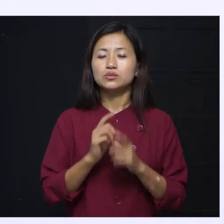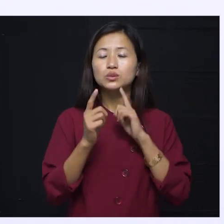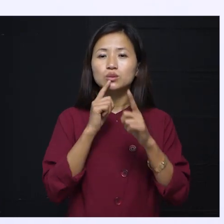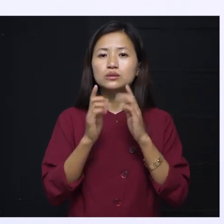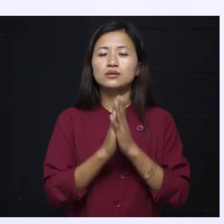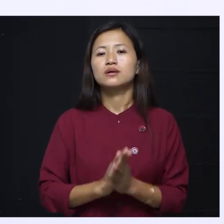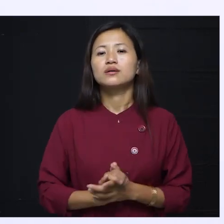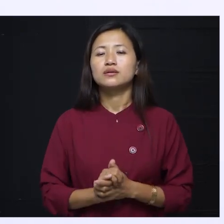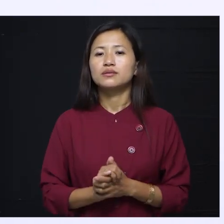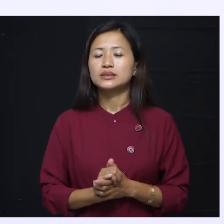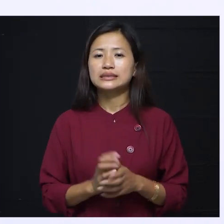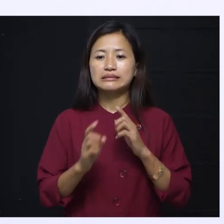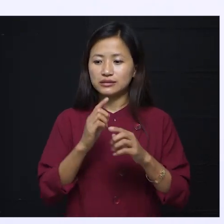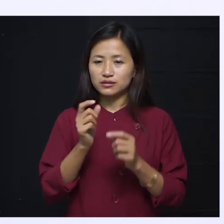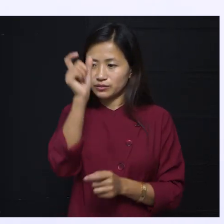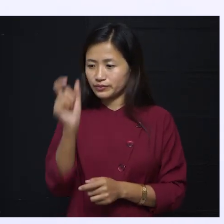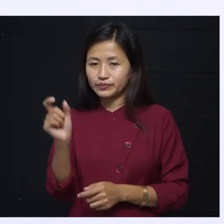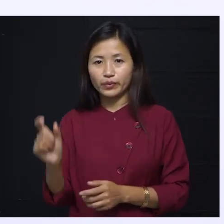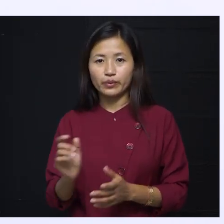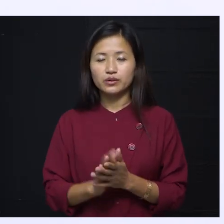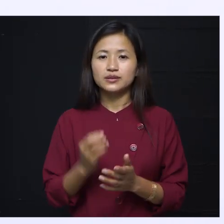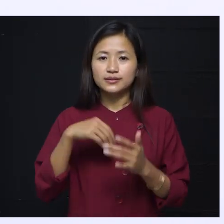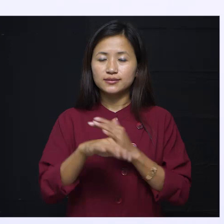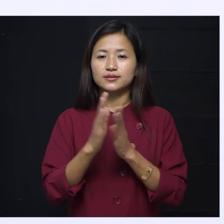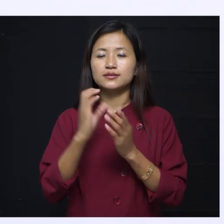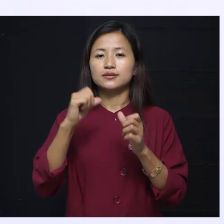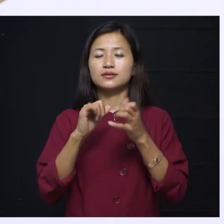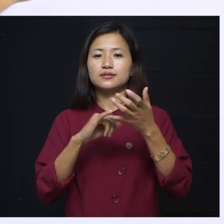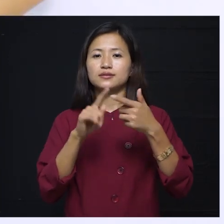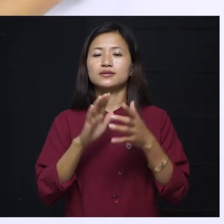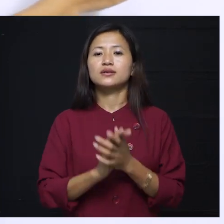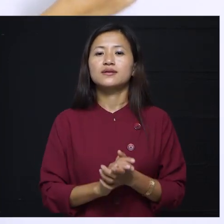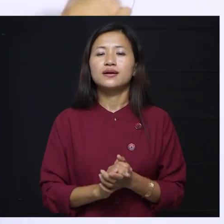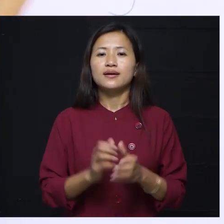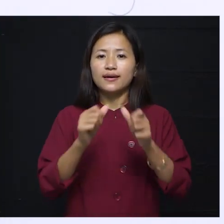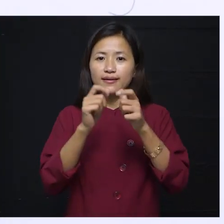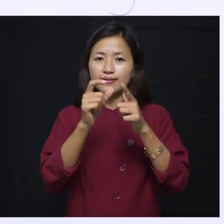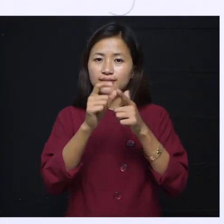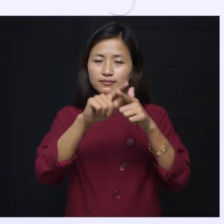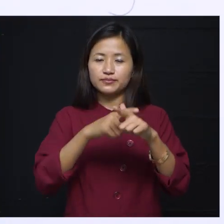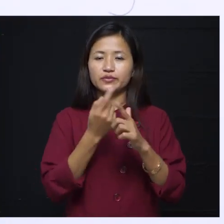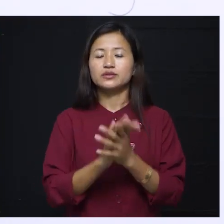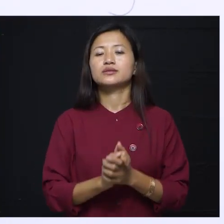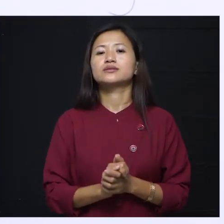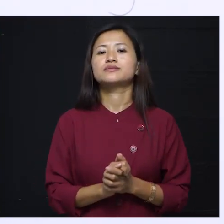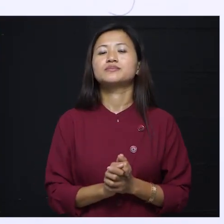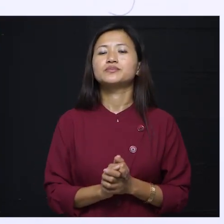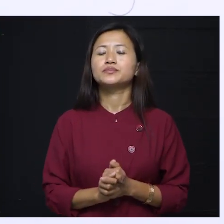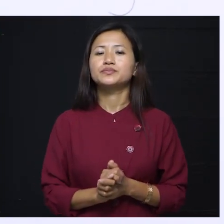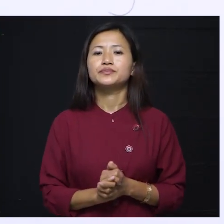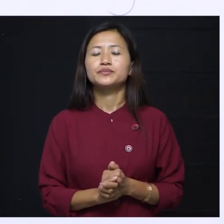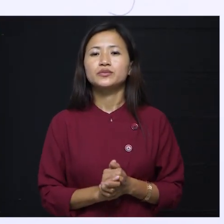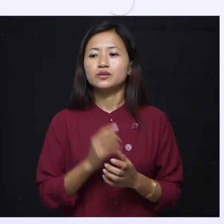it is functioning as a describing word. So in this case, this also becomes an adjectives, in fact. And now we